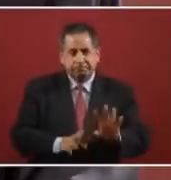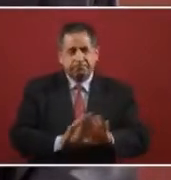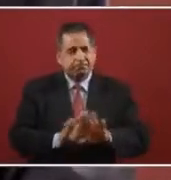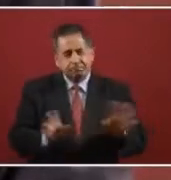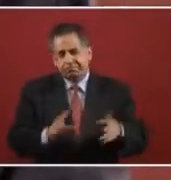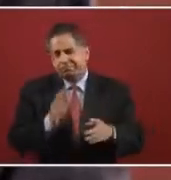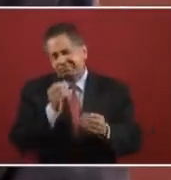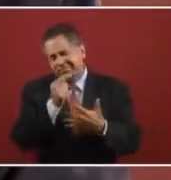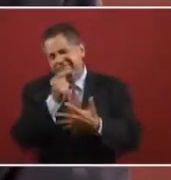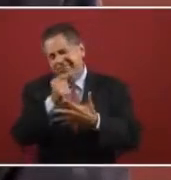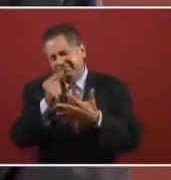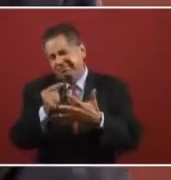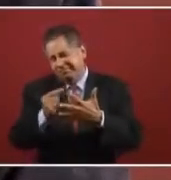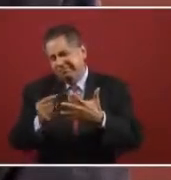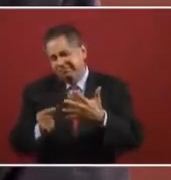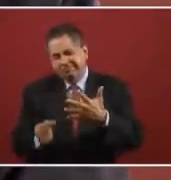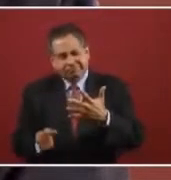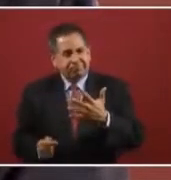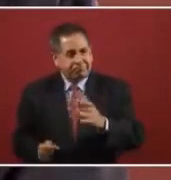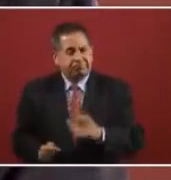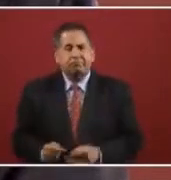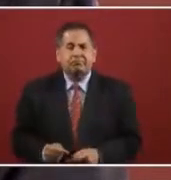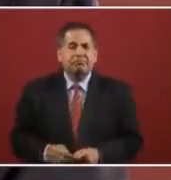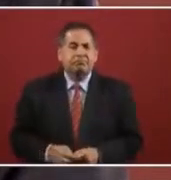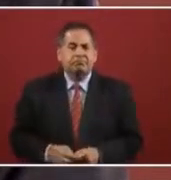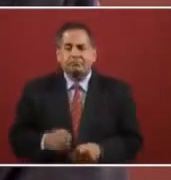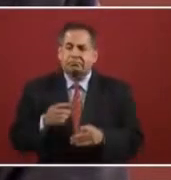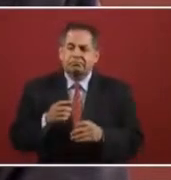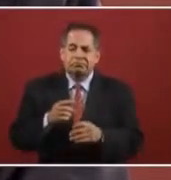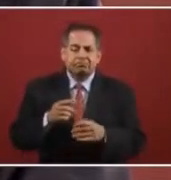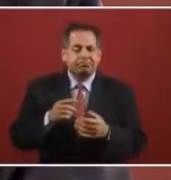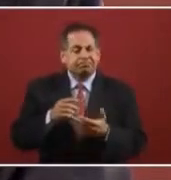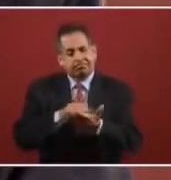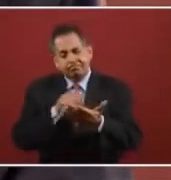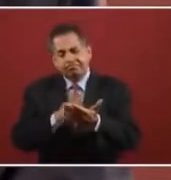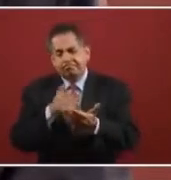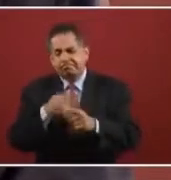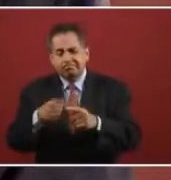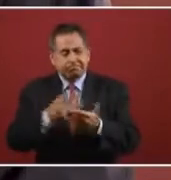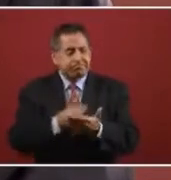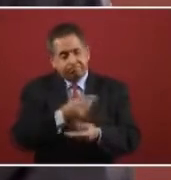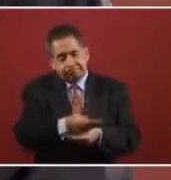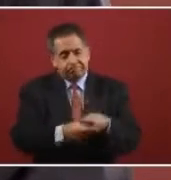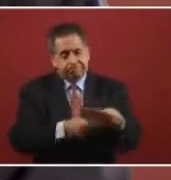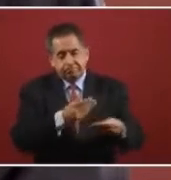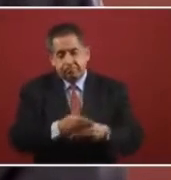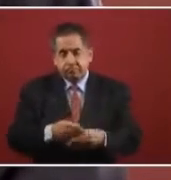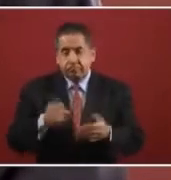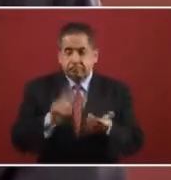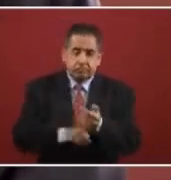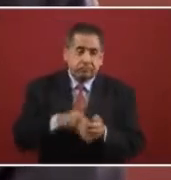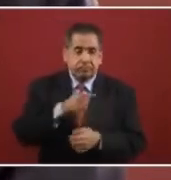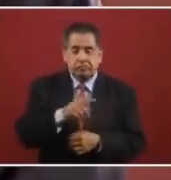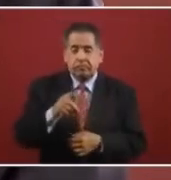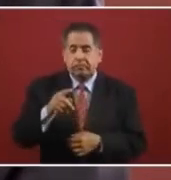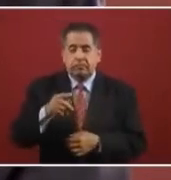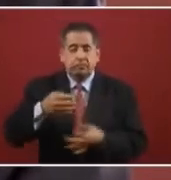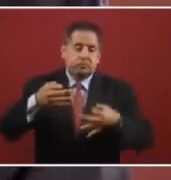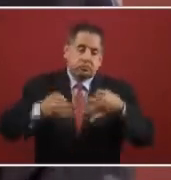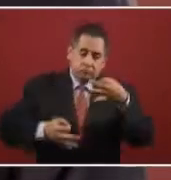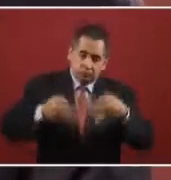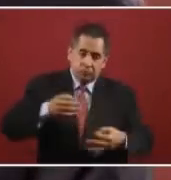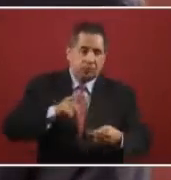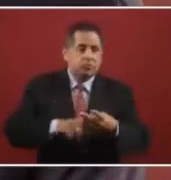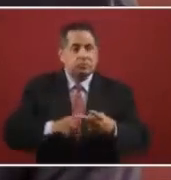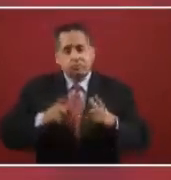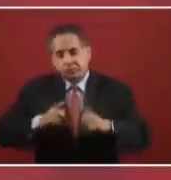implicate a series of resources that has to do with the justice